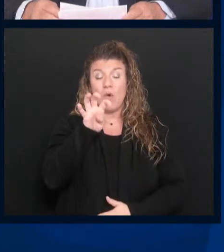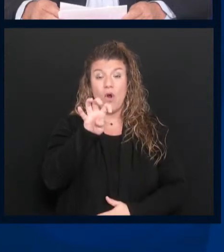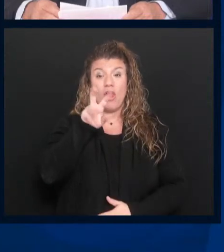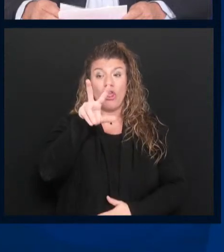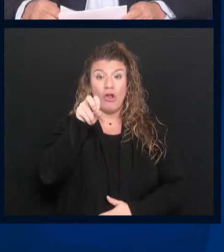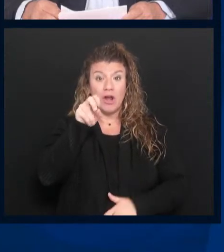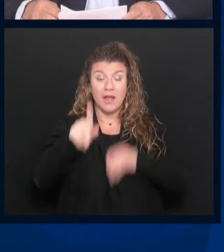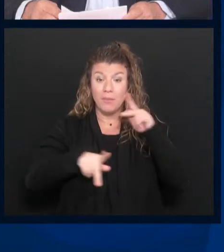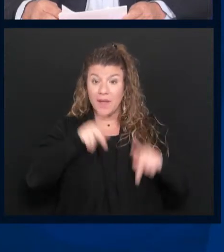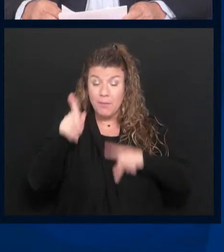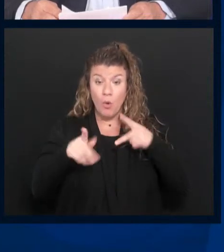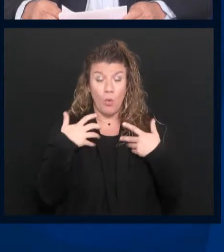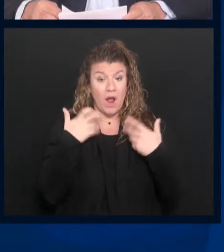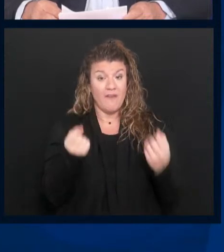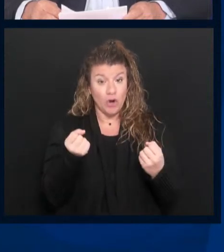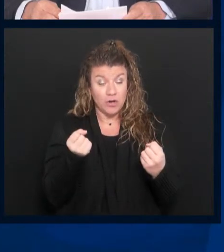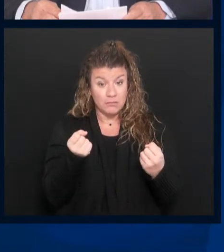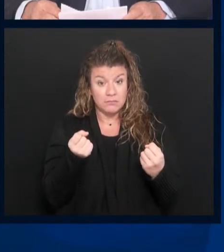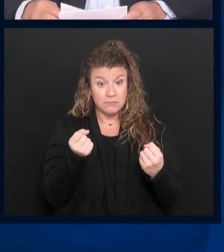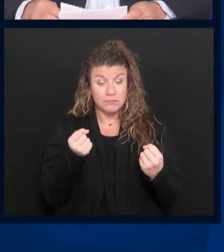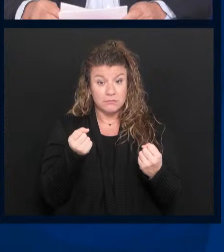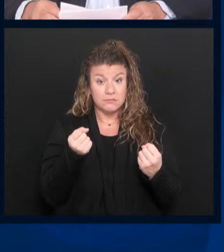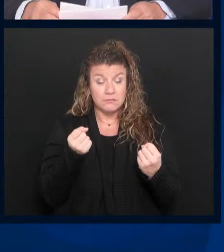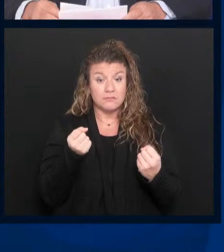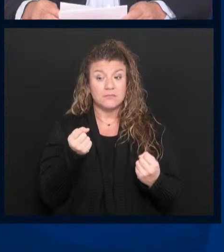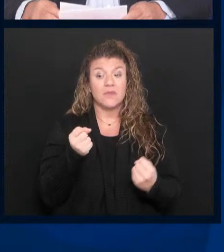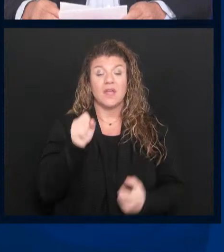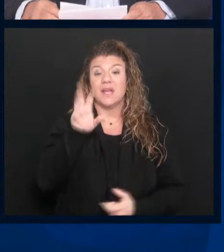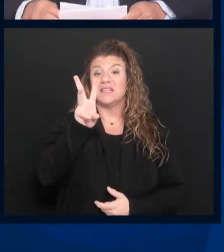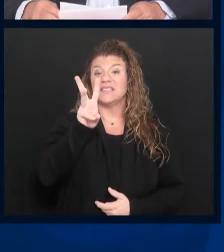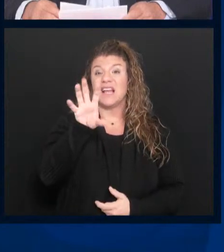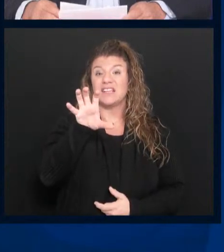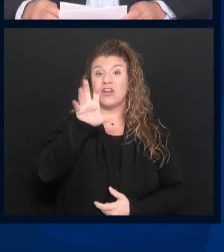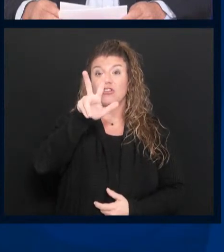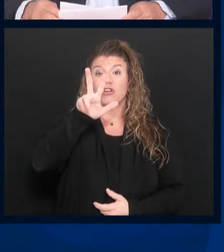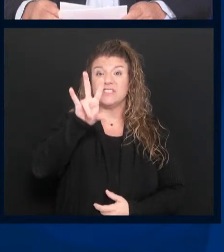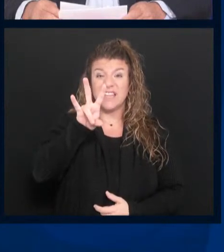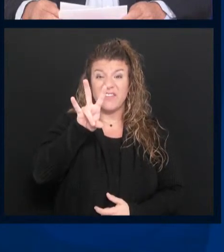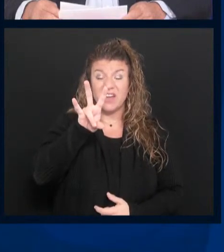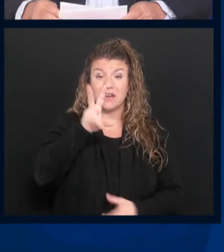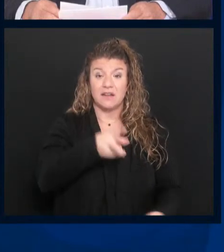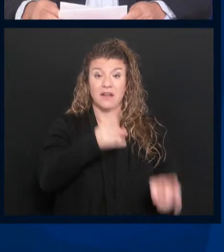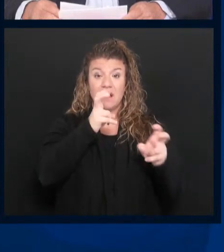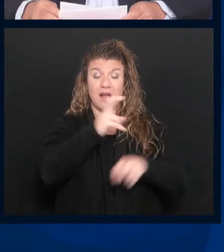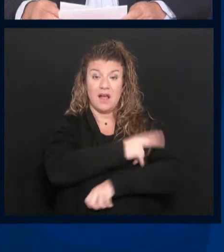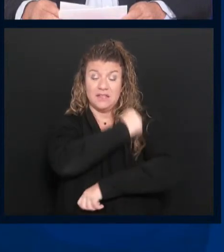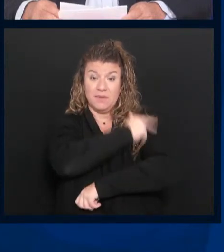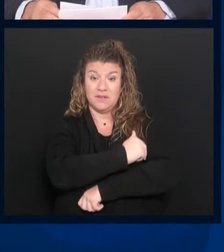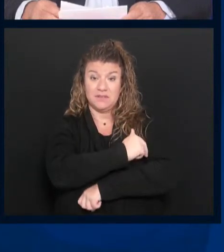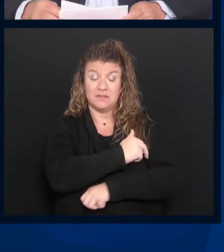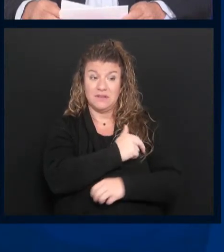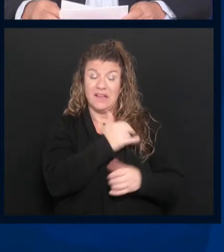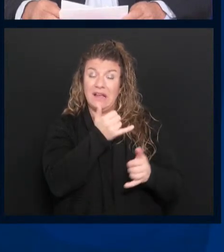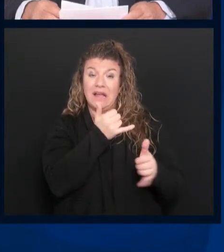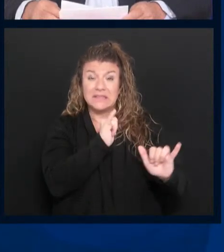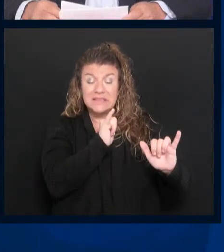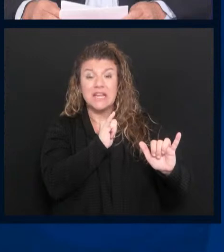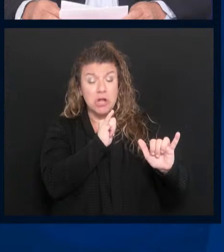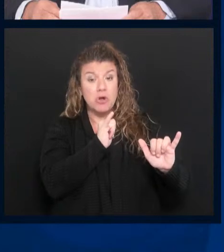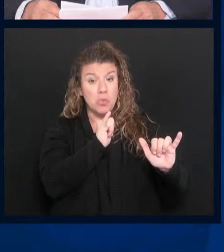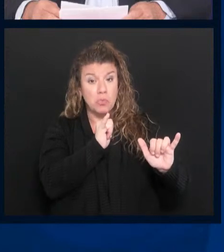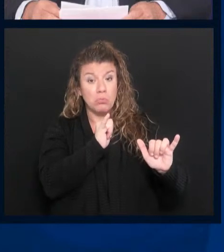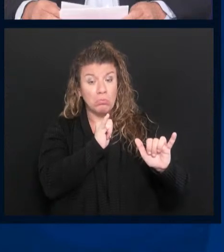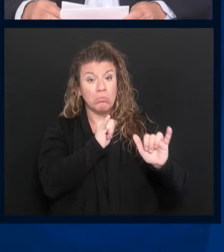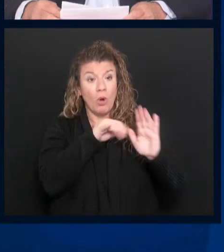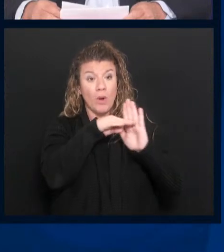256,430 people that have recovered. We have 637 that are hospitalized. It still falls and keeps on